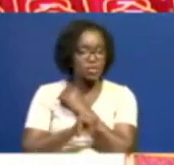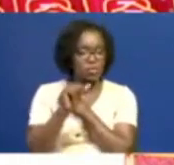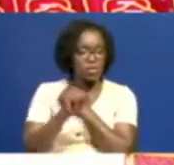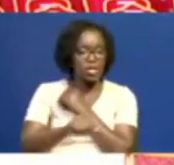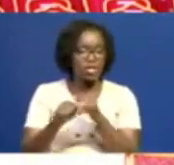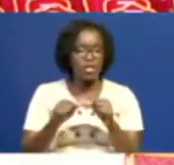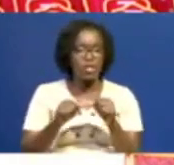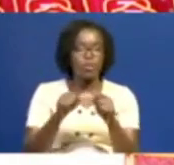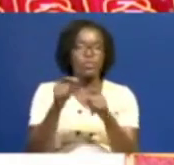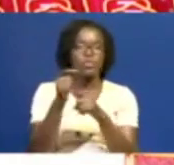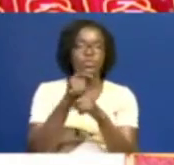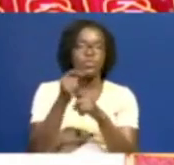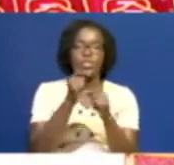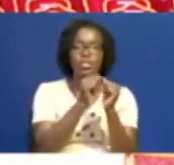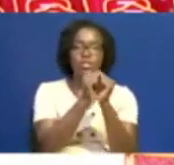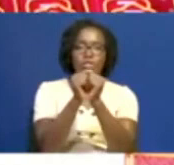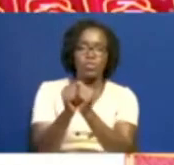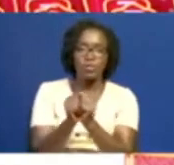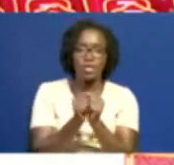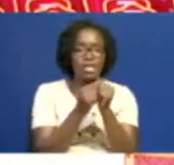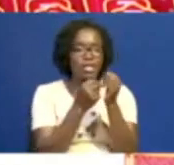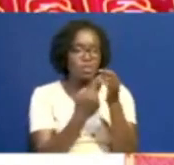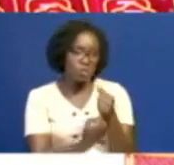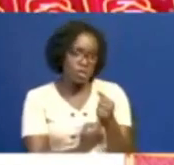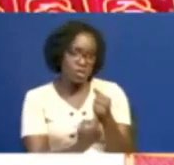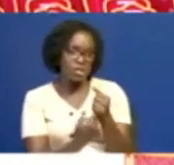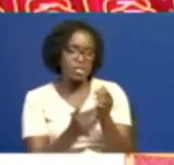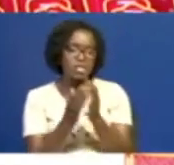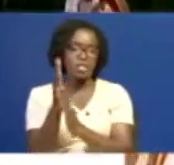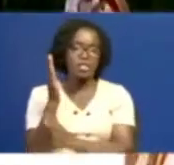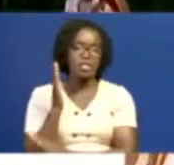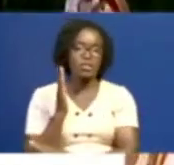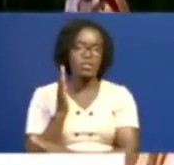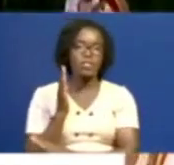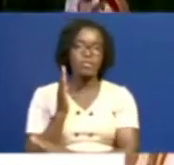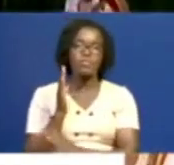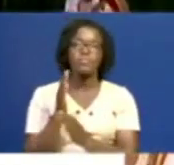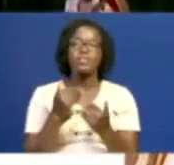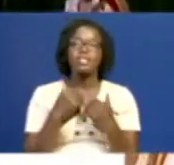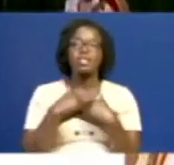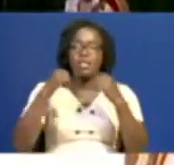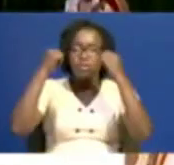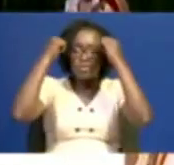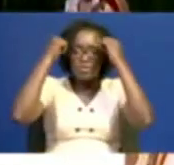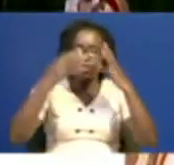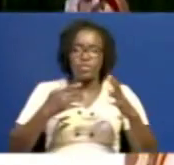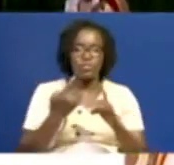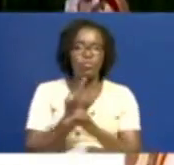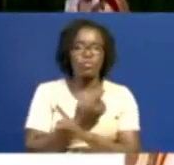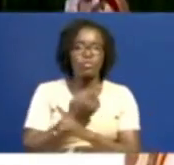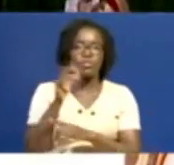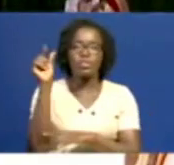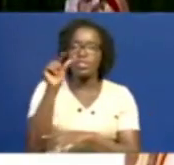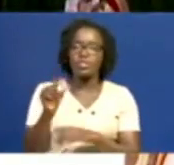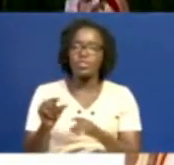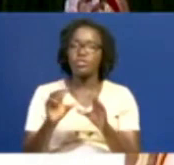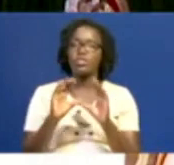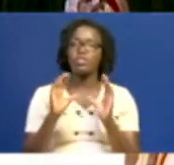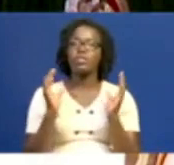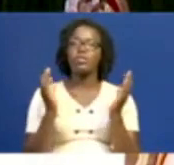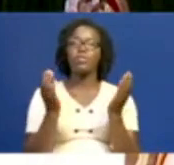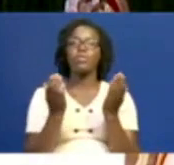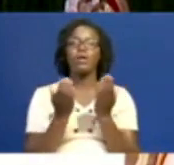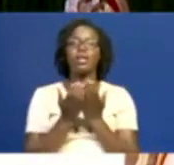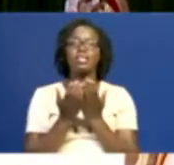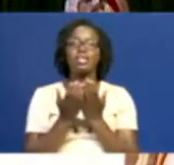continue training together as partners in security issues. Having students coming from different regions around the world